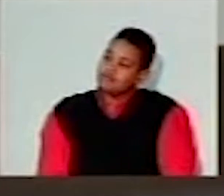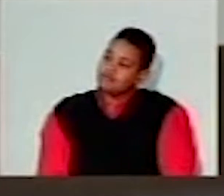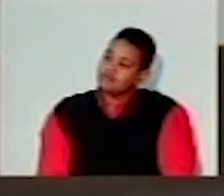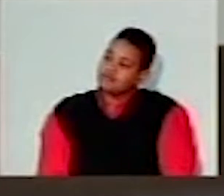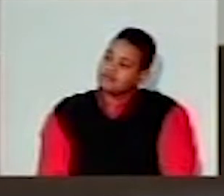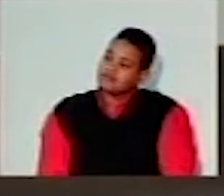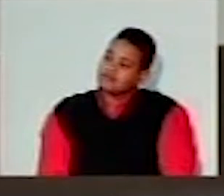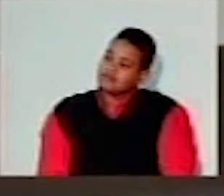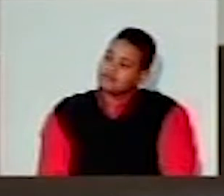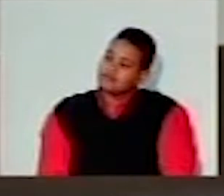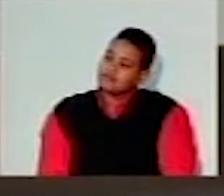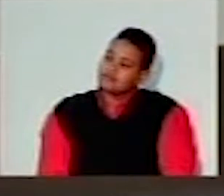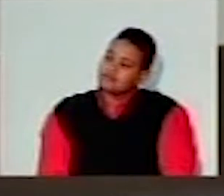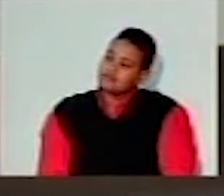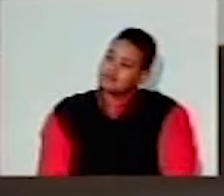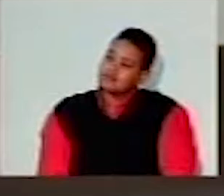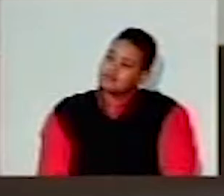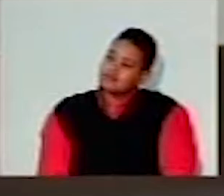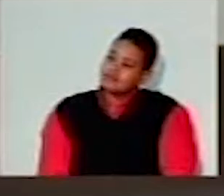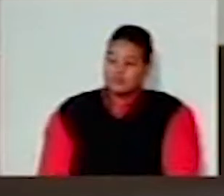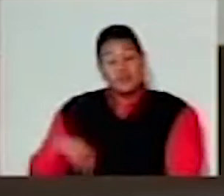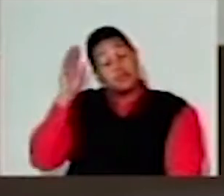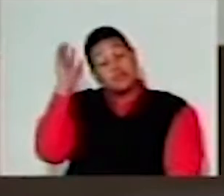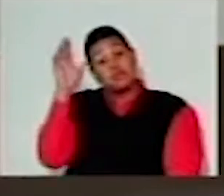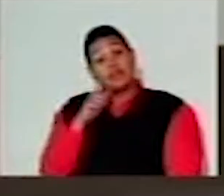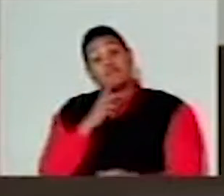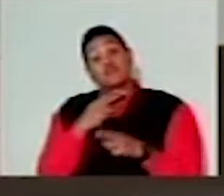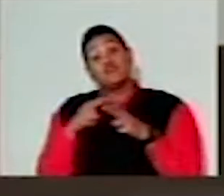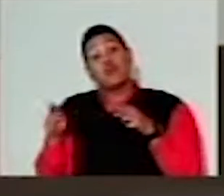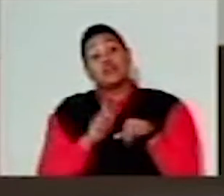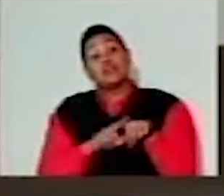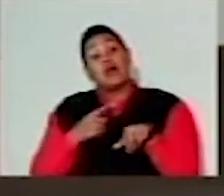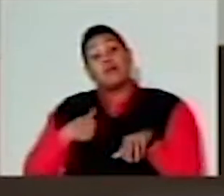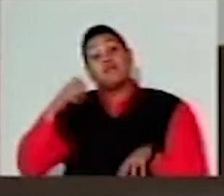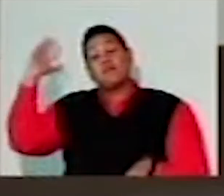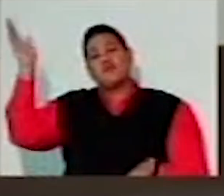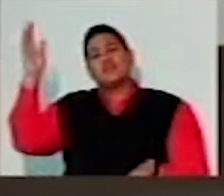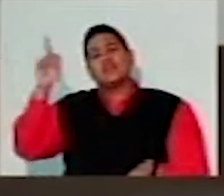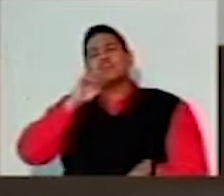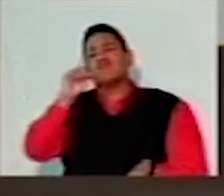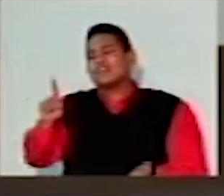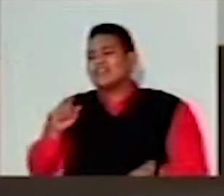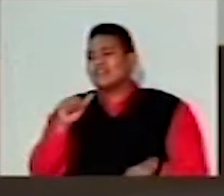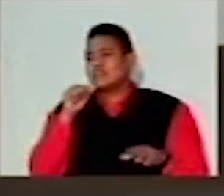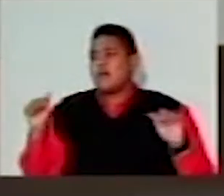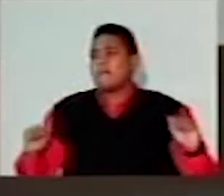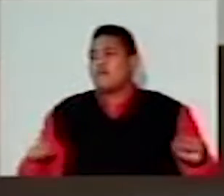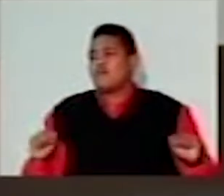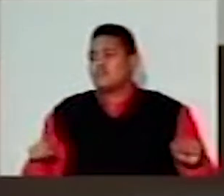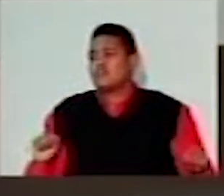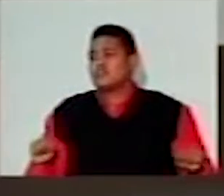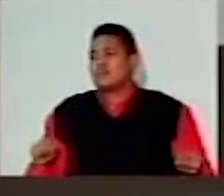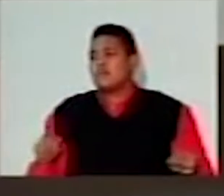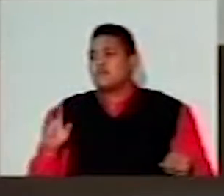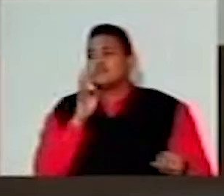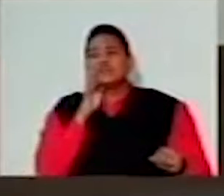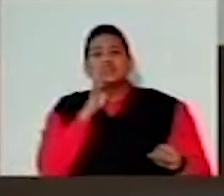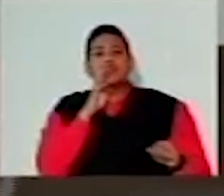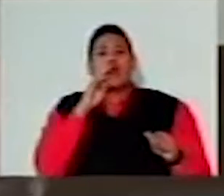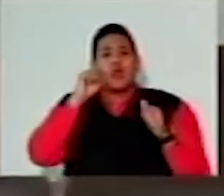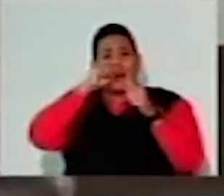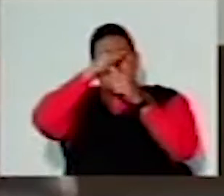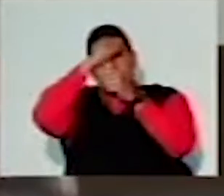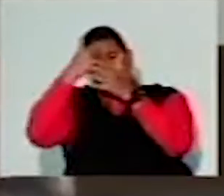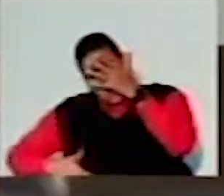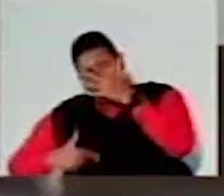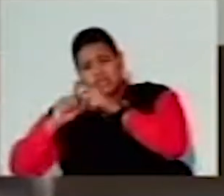Mr. Speaker, in this short period that we have to make a presentation, it is really not possible to touch on all the